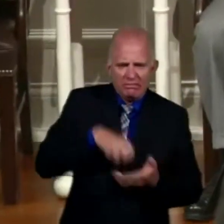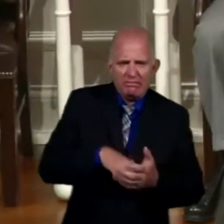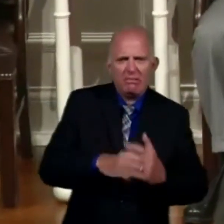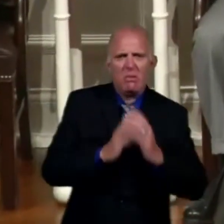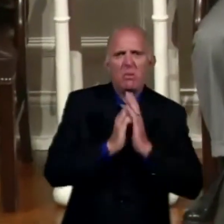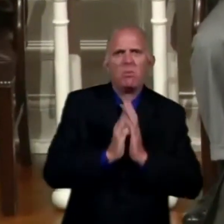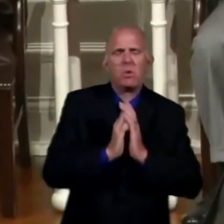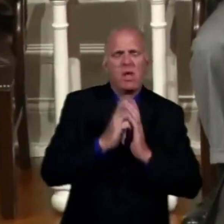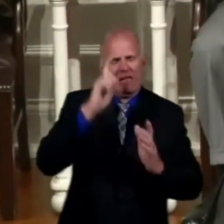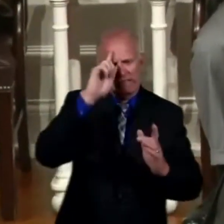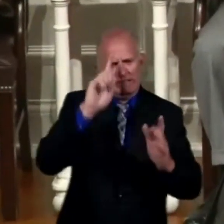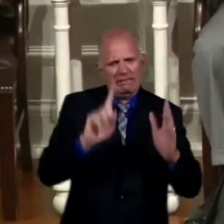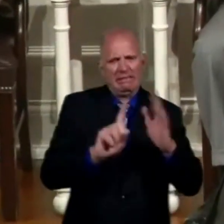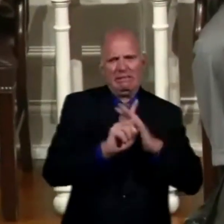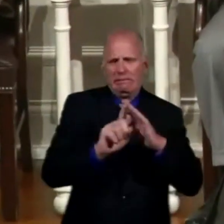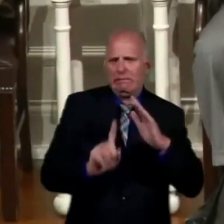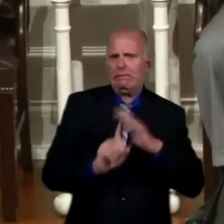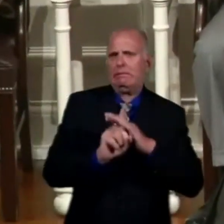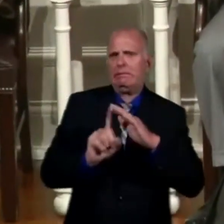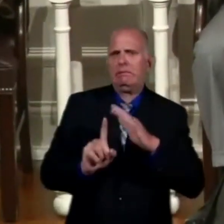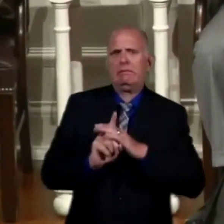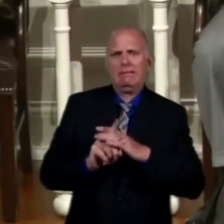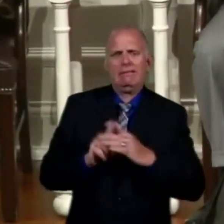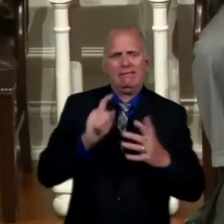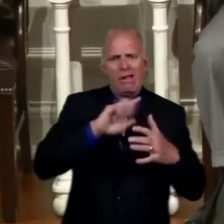everything in the world comes to my mind.